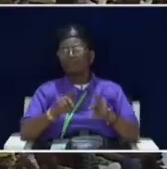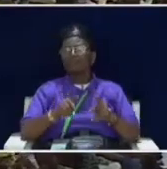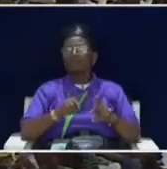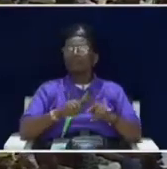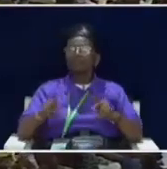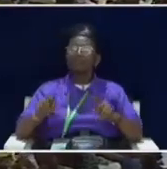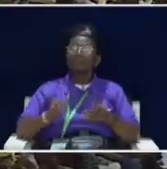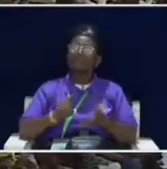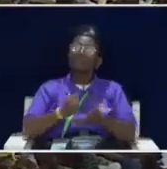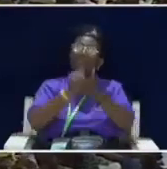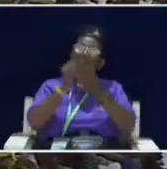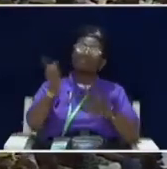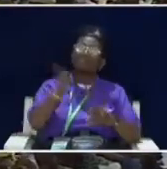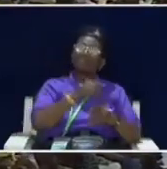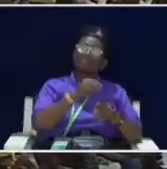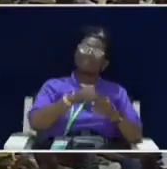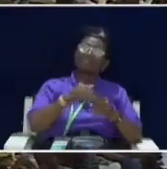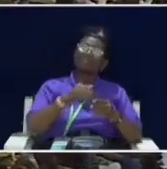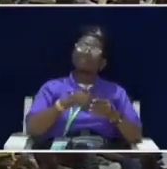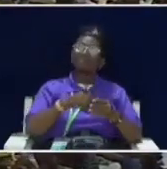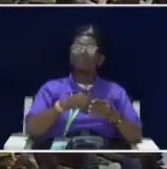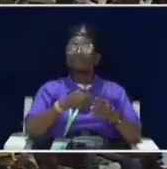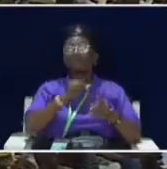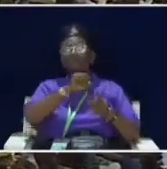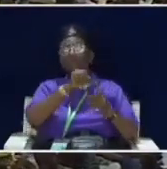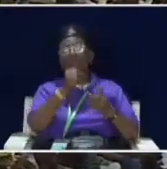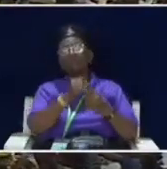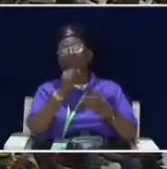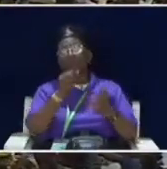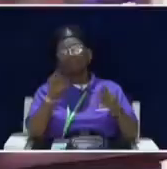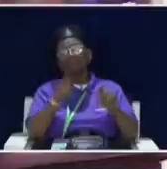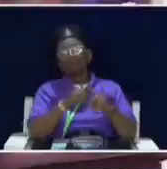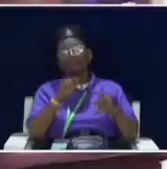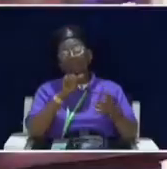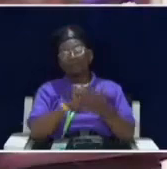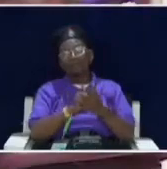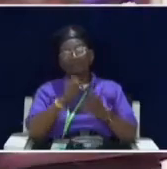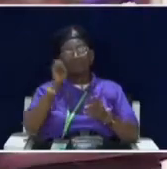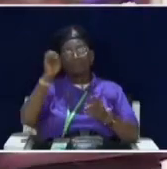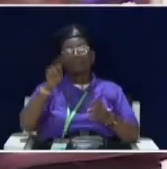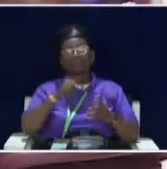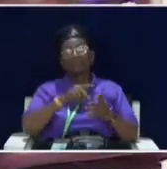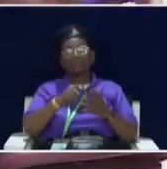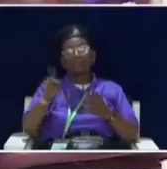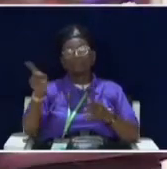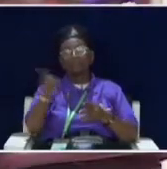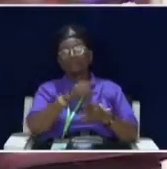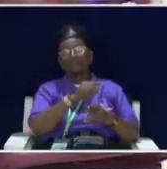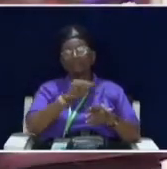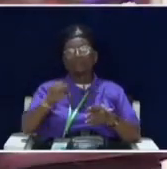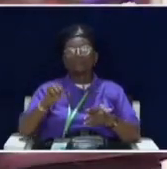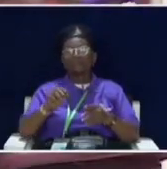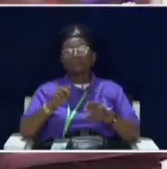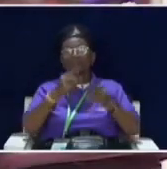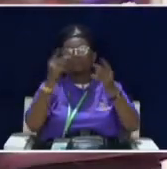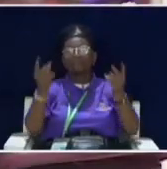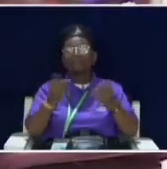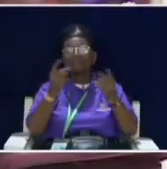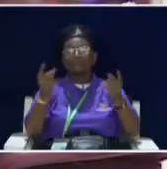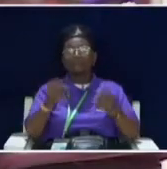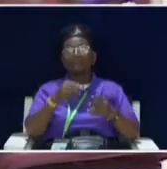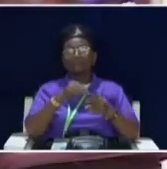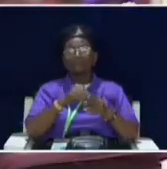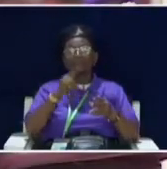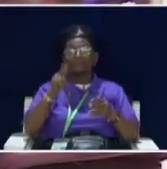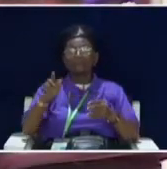In a situation like that, you know iru ipo be, he pays you a visit. A gbe owo ni. In